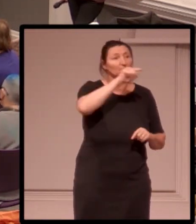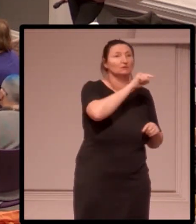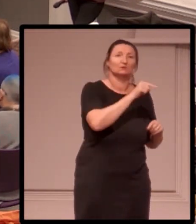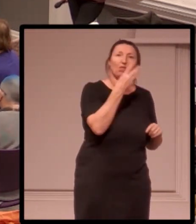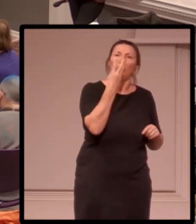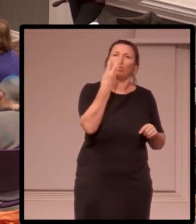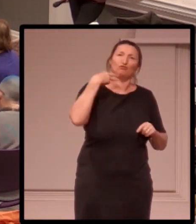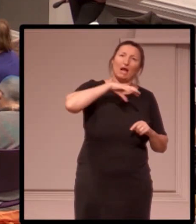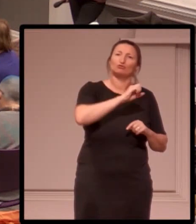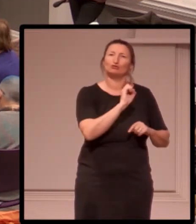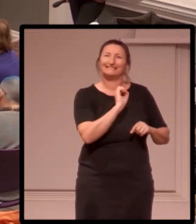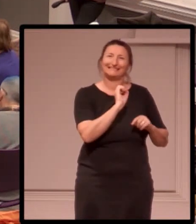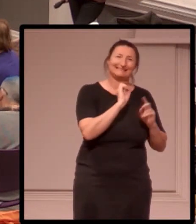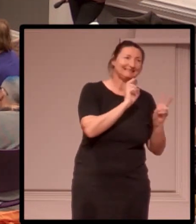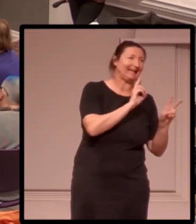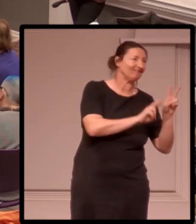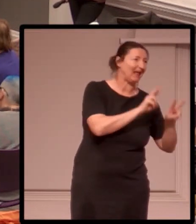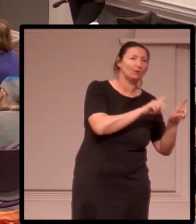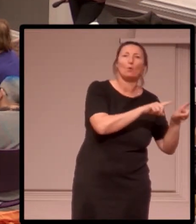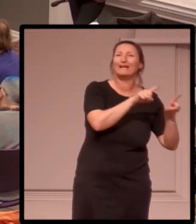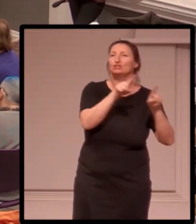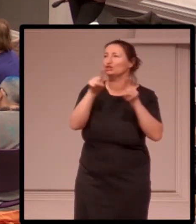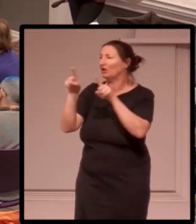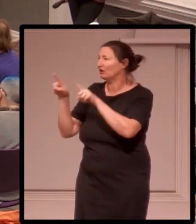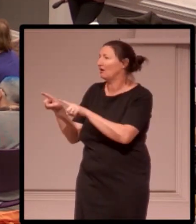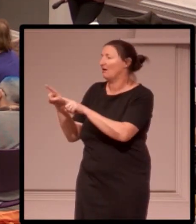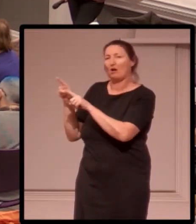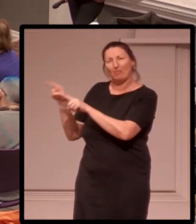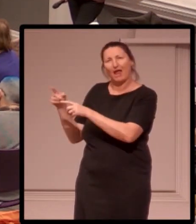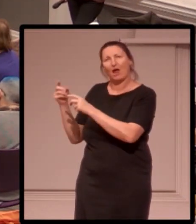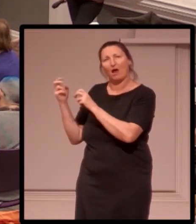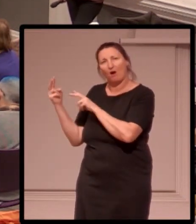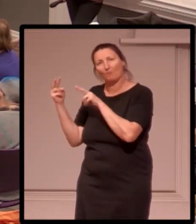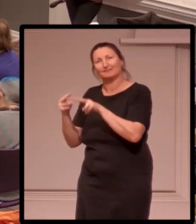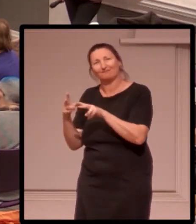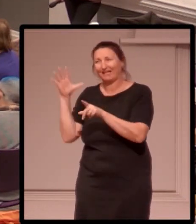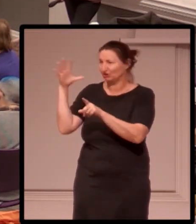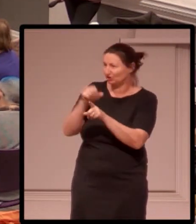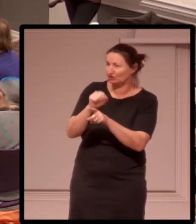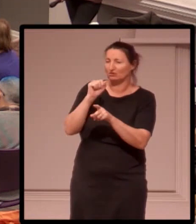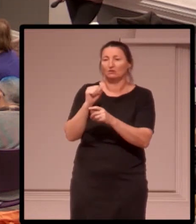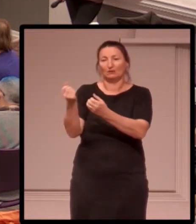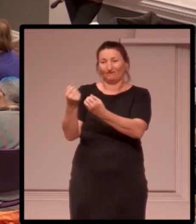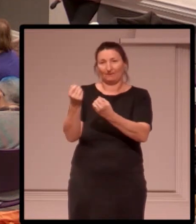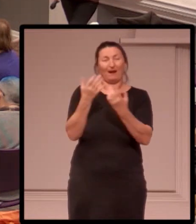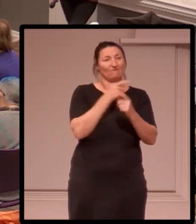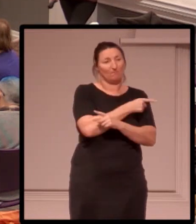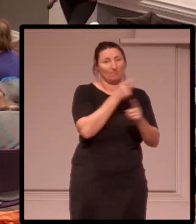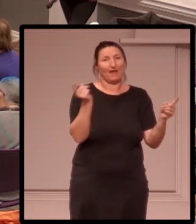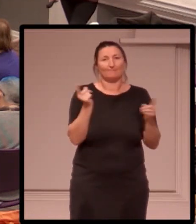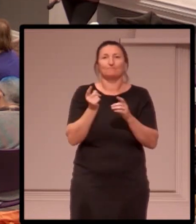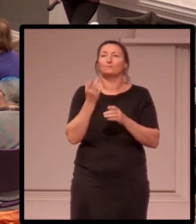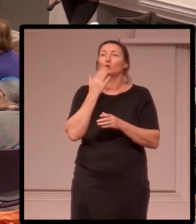child or infant's life, and seeing what are the things that they are observing themselves, doing your own observations, using